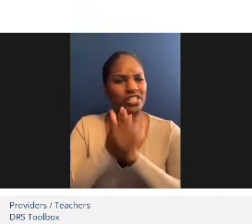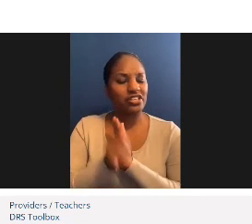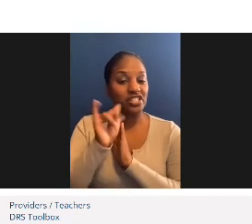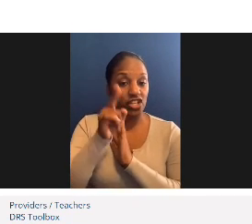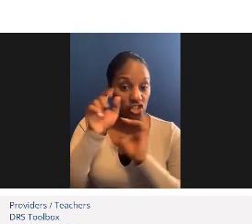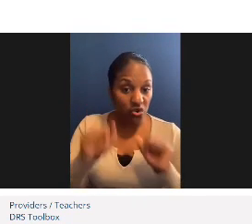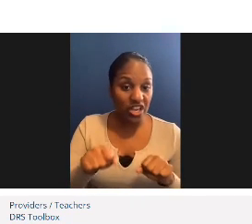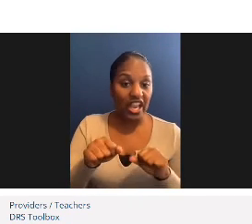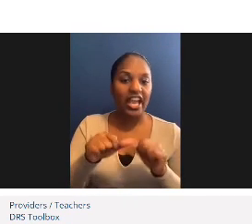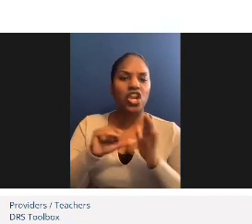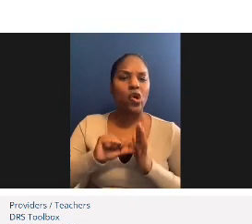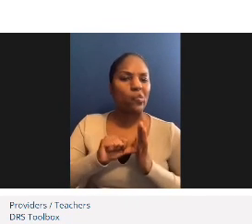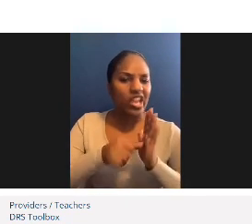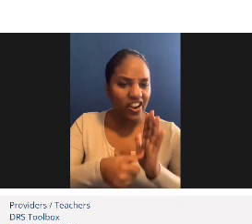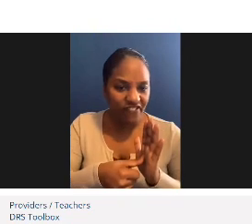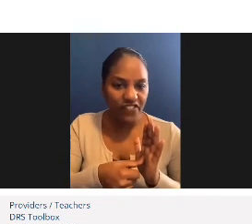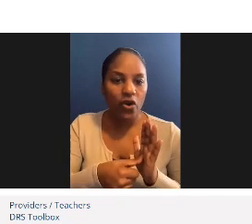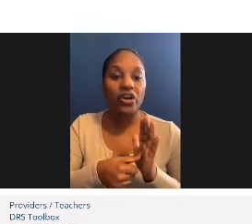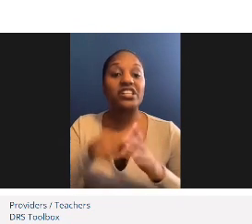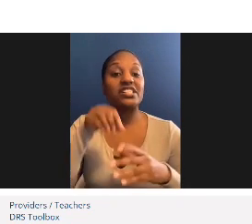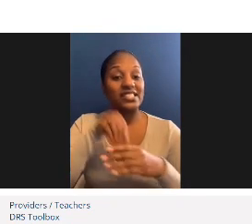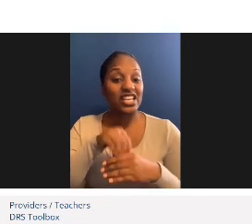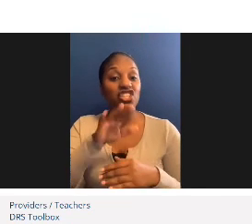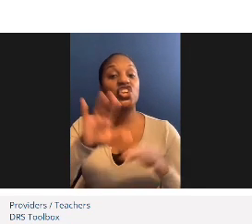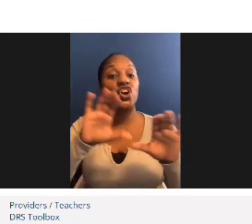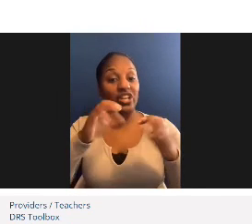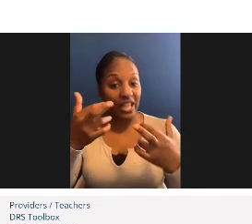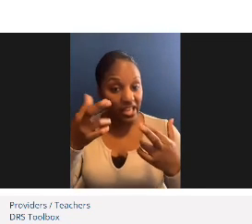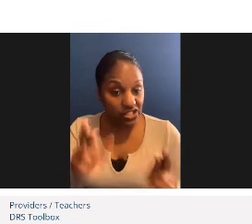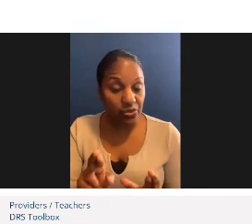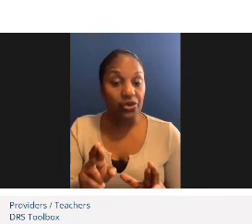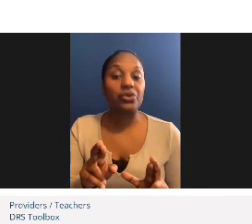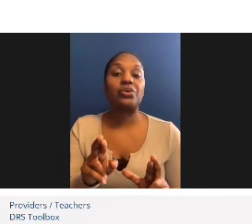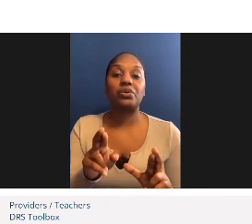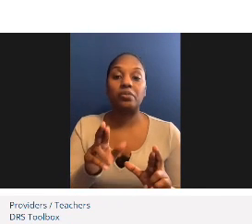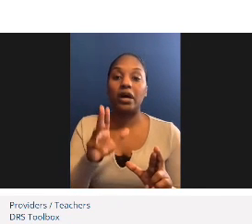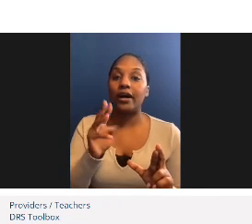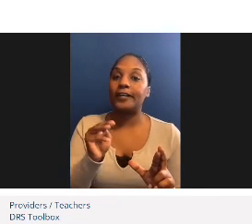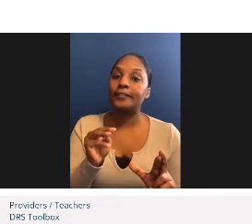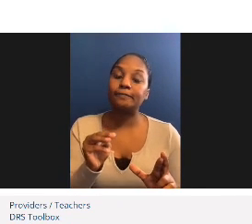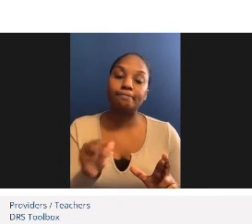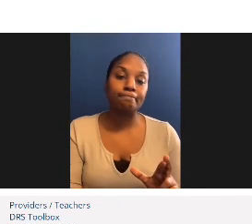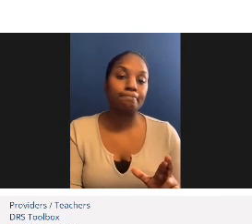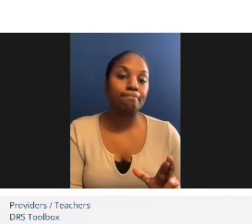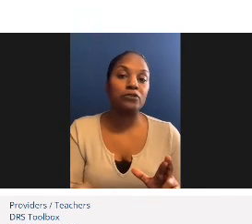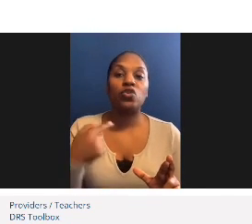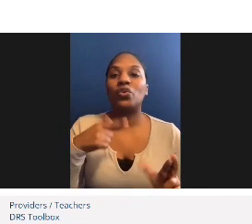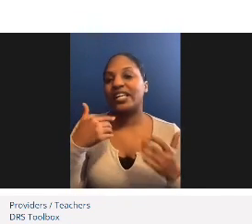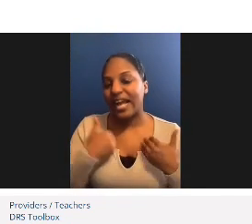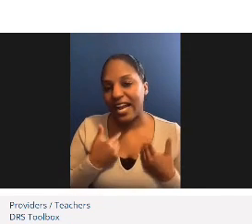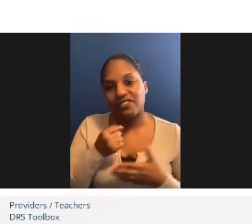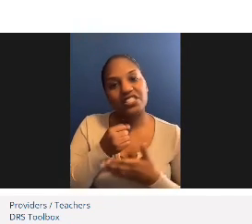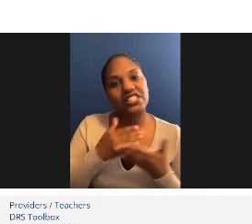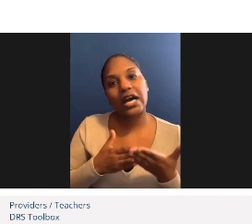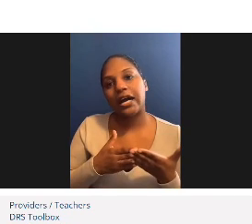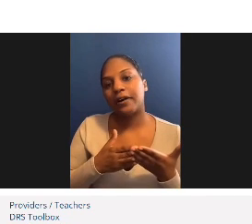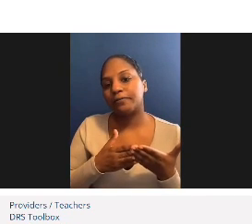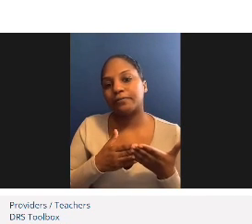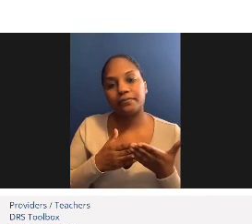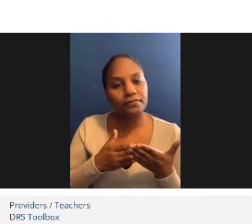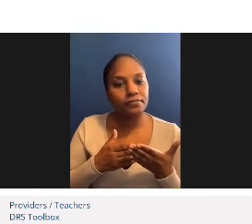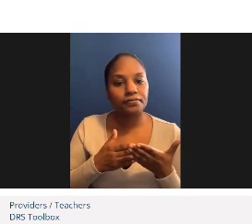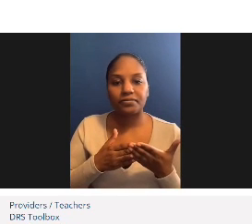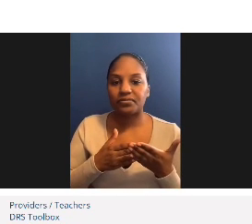can reinforce in your classroom. We have this is